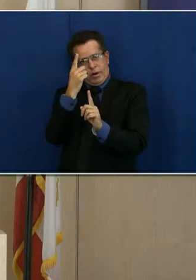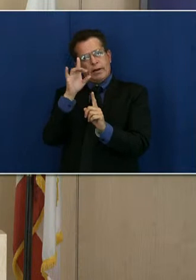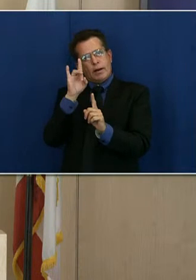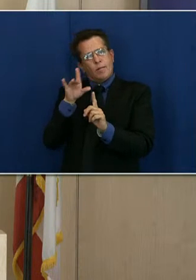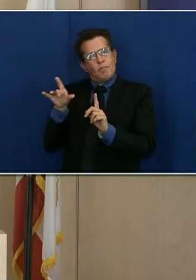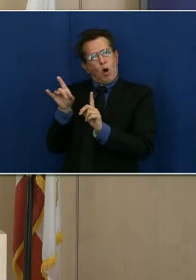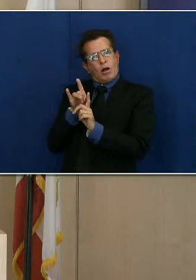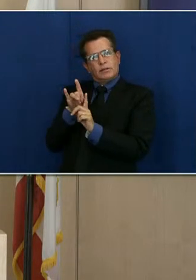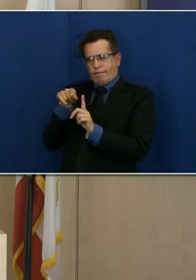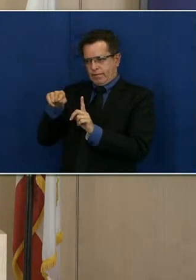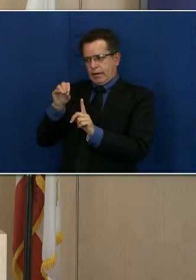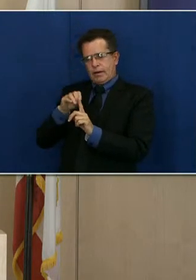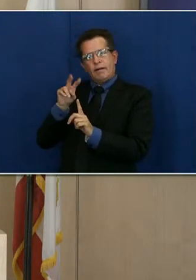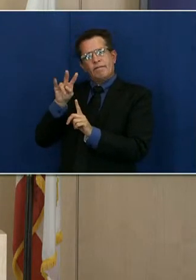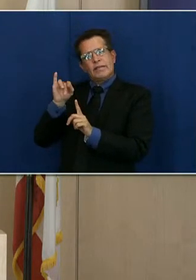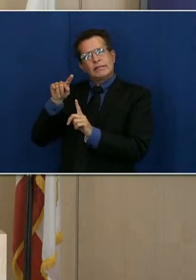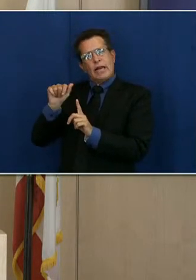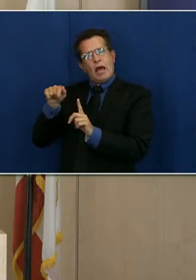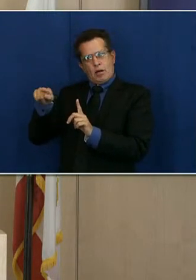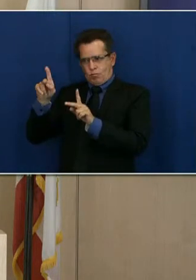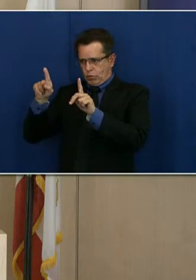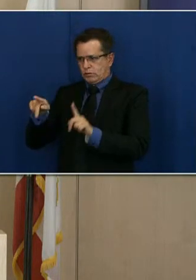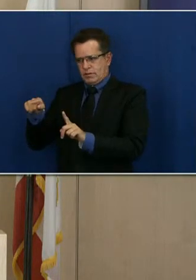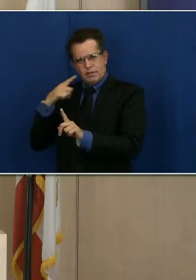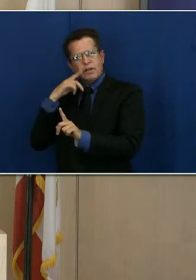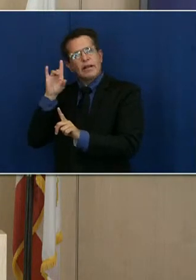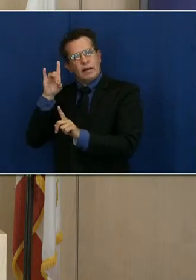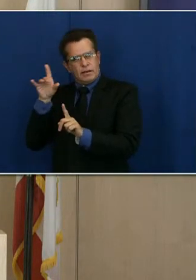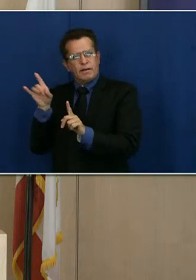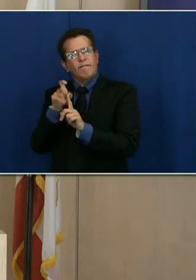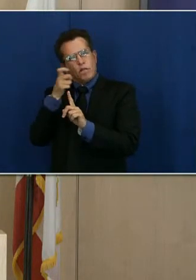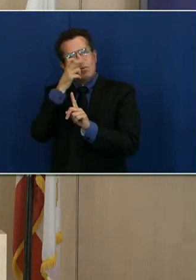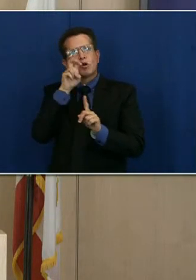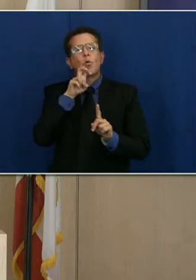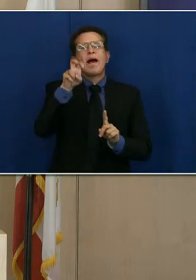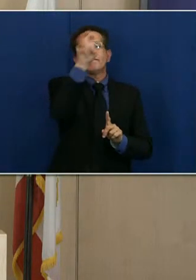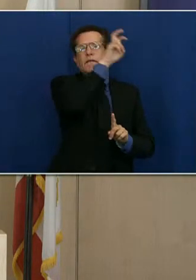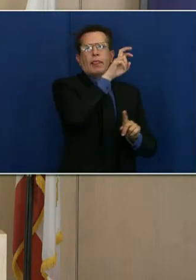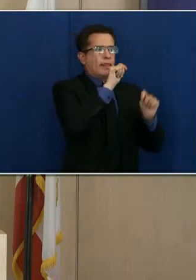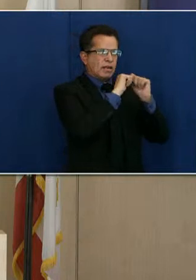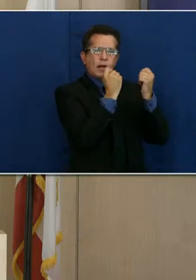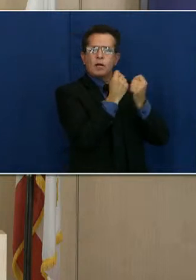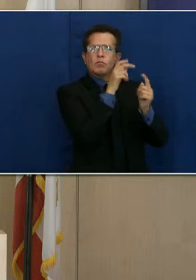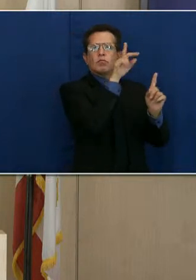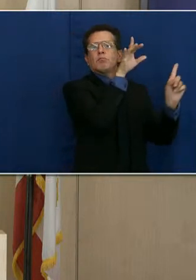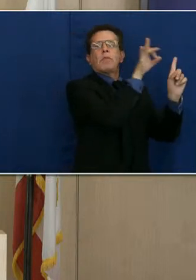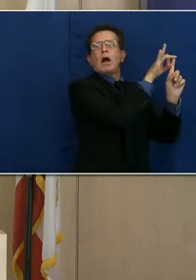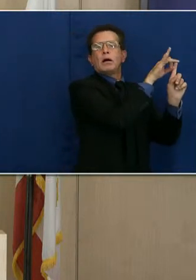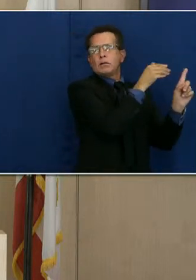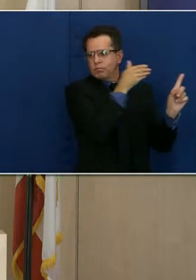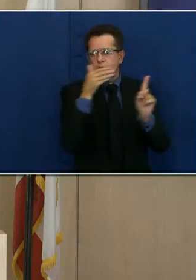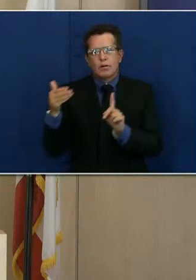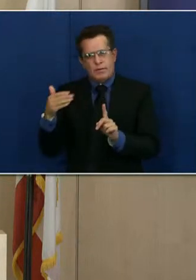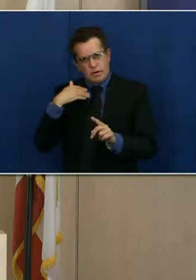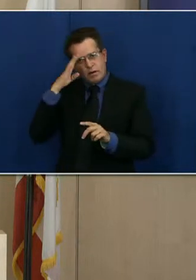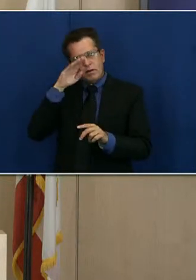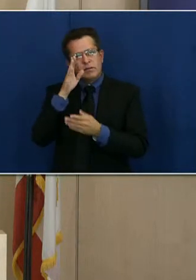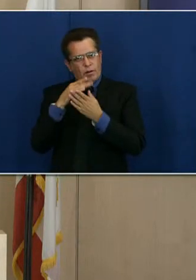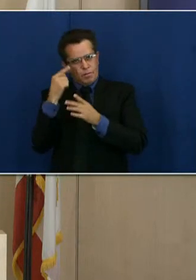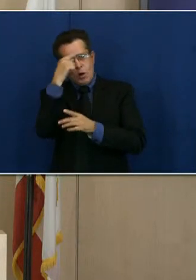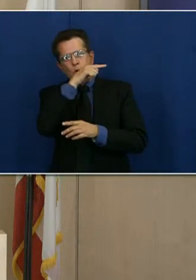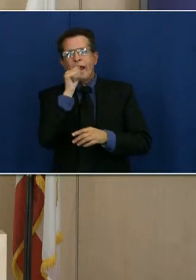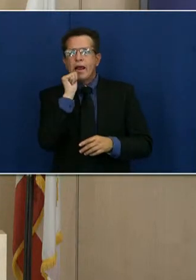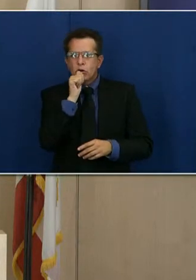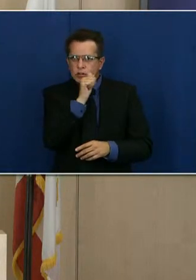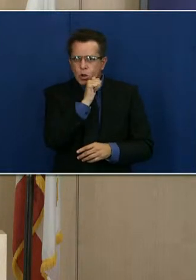in Vista is said to have contracted the virus from a traveling team. We know that teams from San Diego are going to Arizona and Nevada to